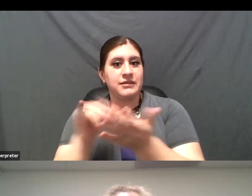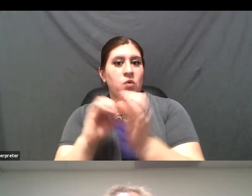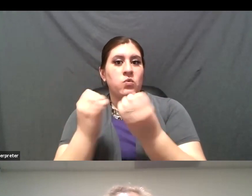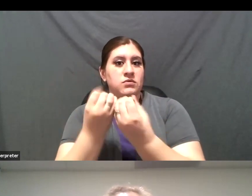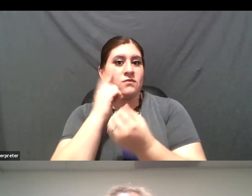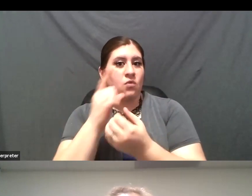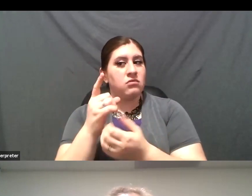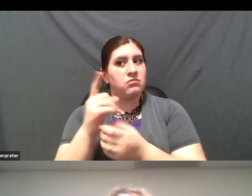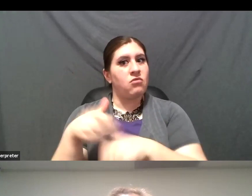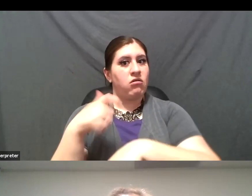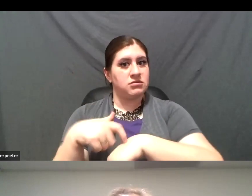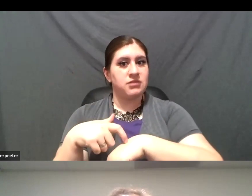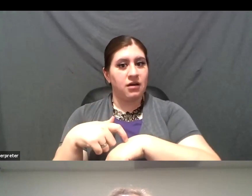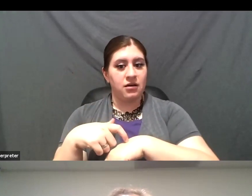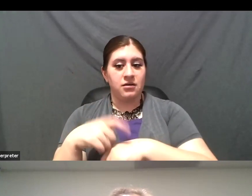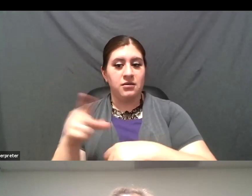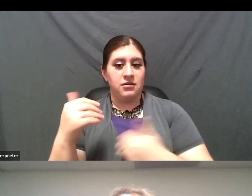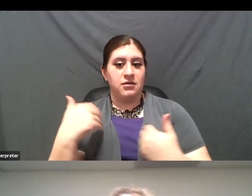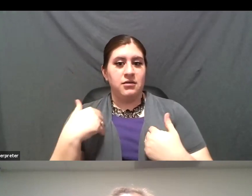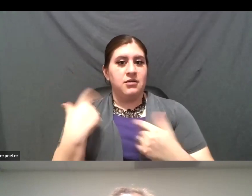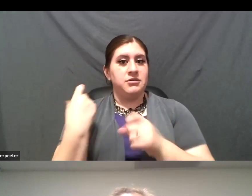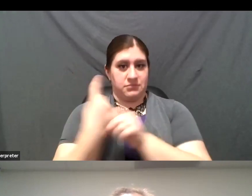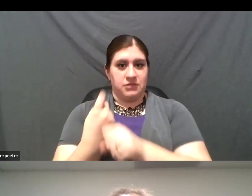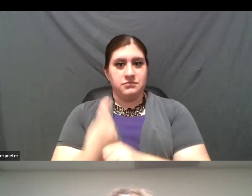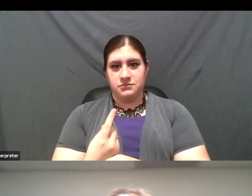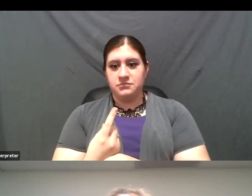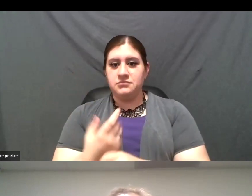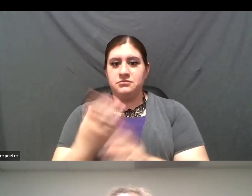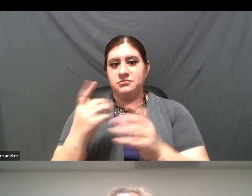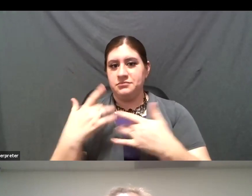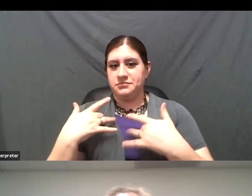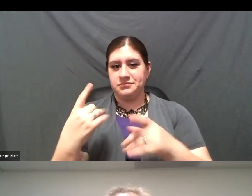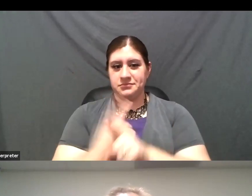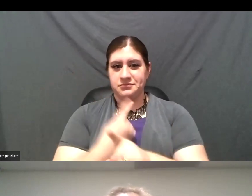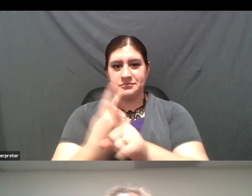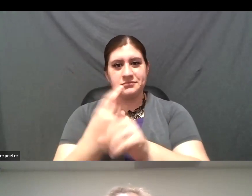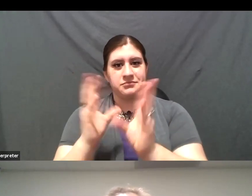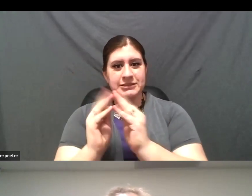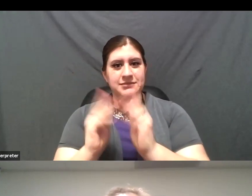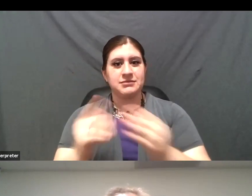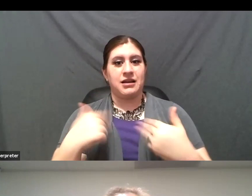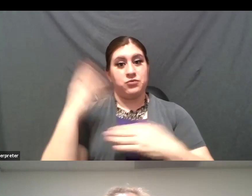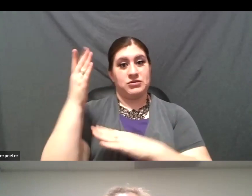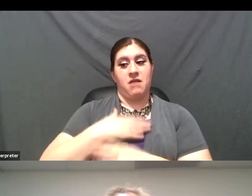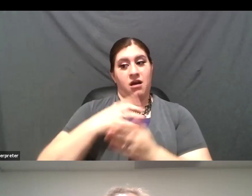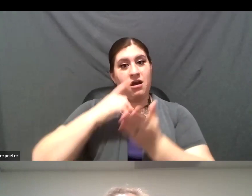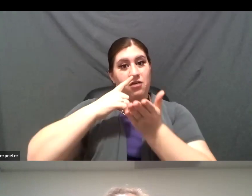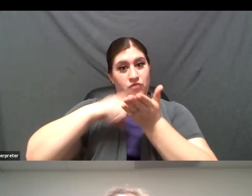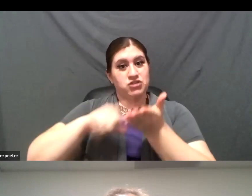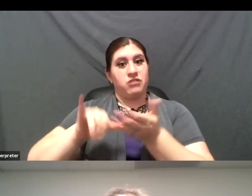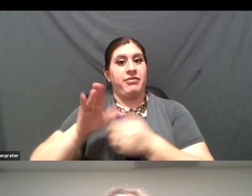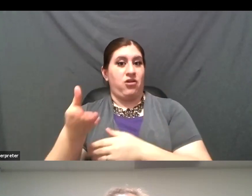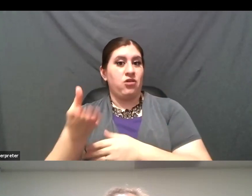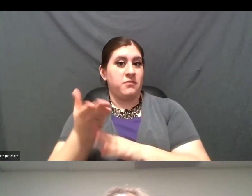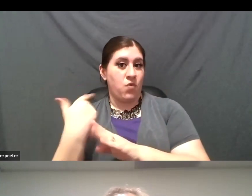time. They have regular meetings. In most terms, I've presented some of my research at a Tri Beta meeting before, so